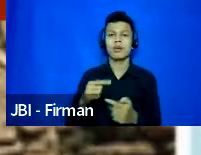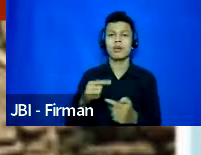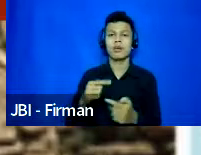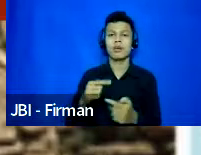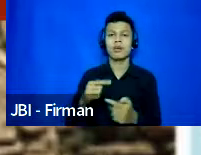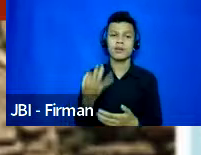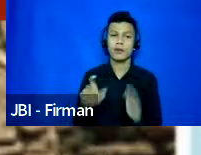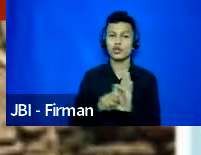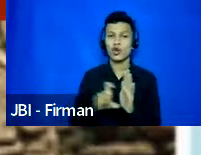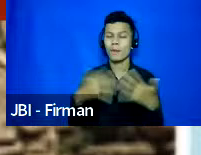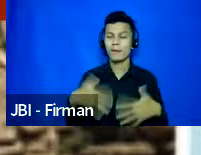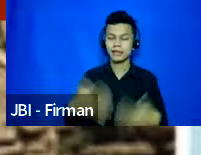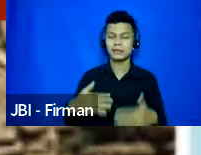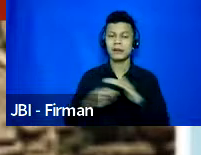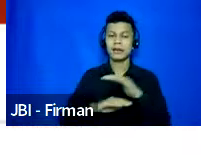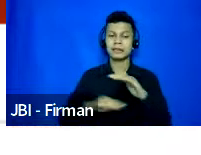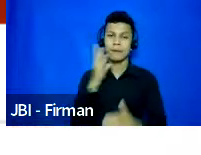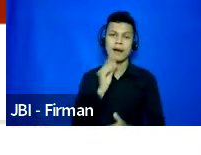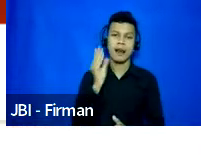in the organization.